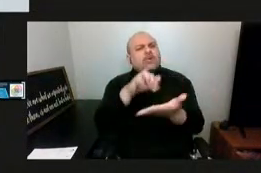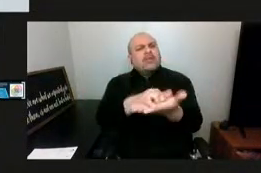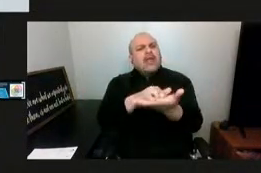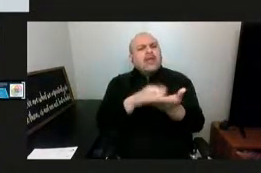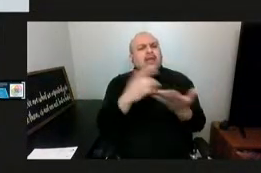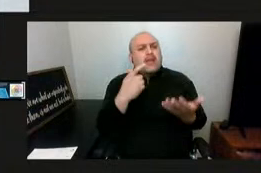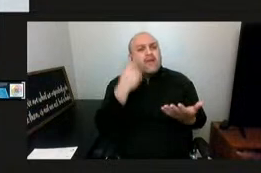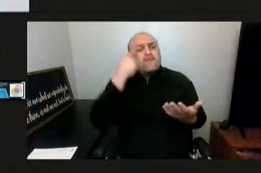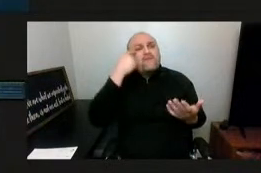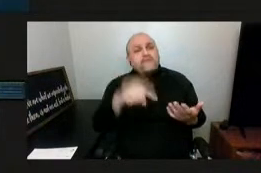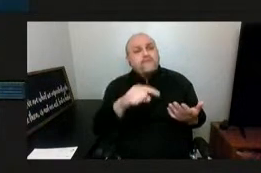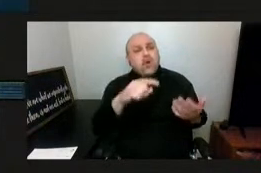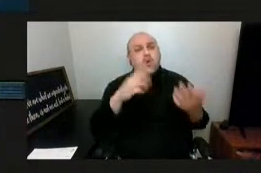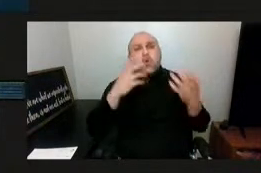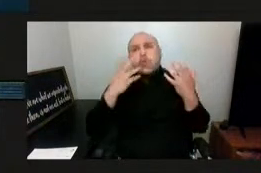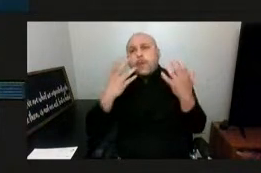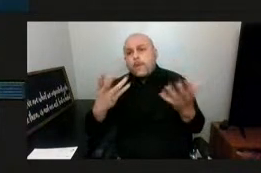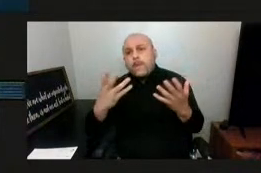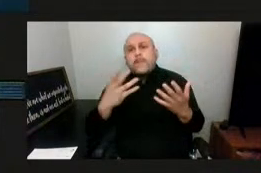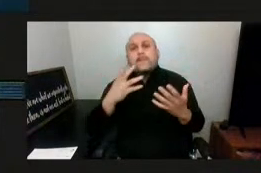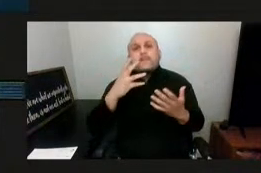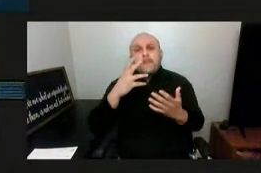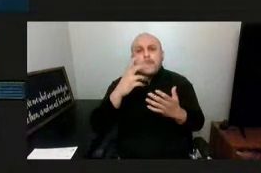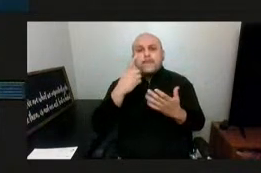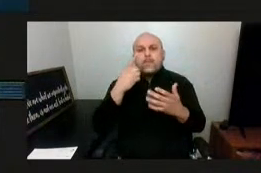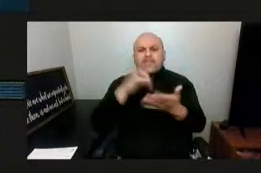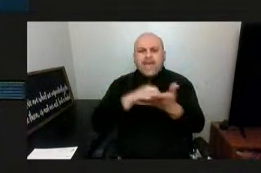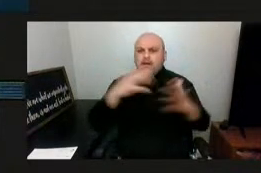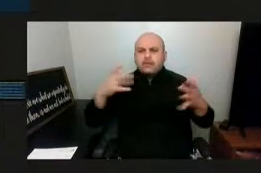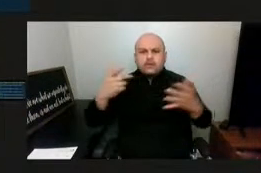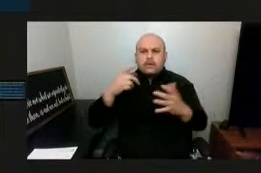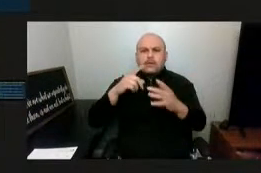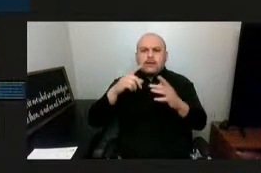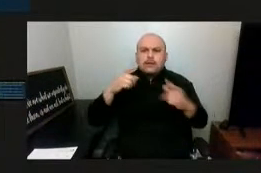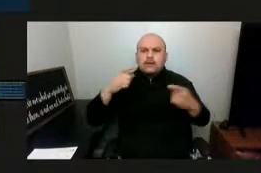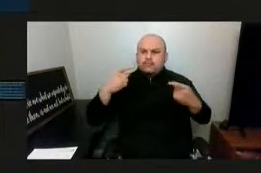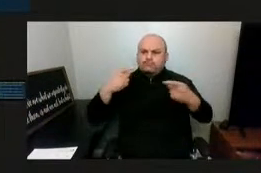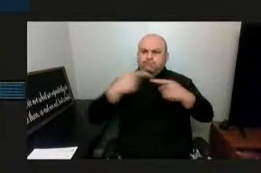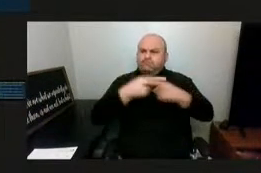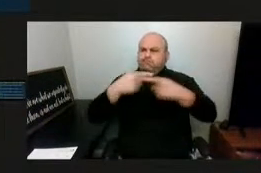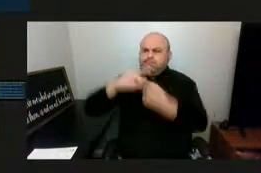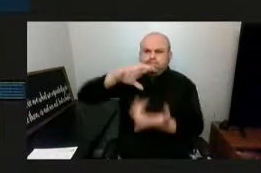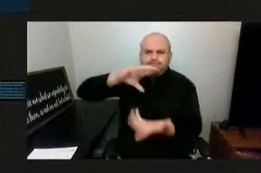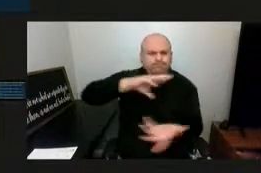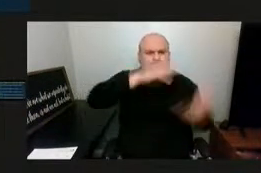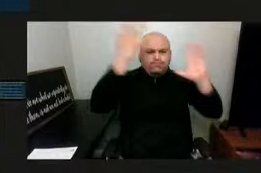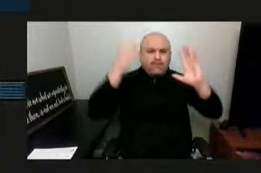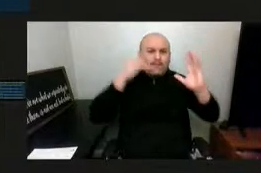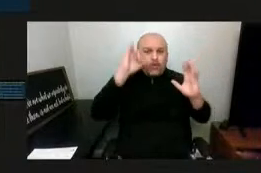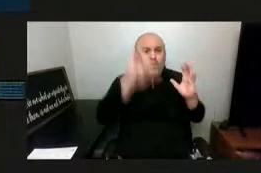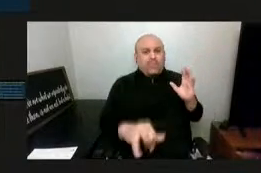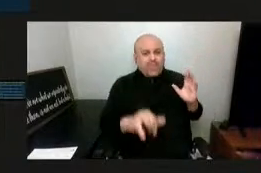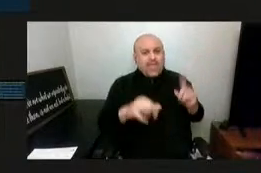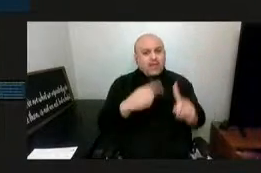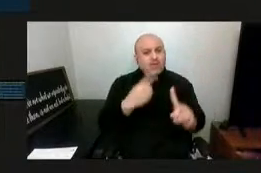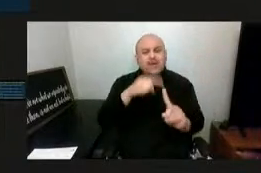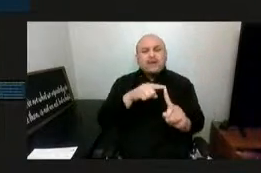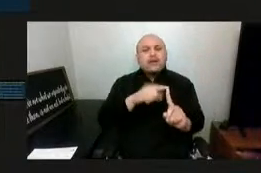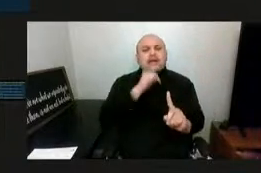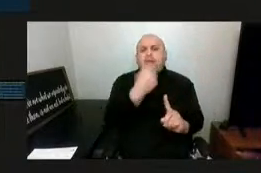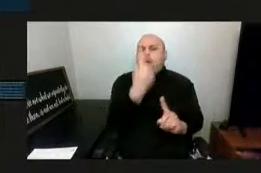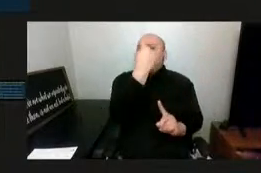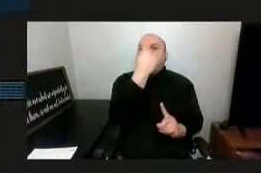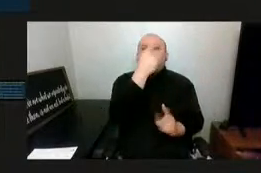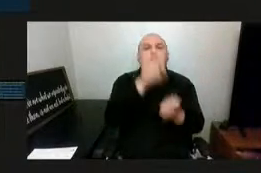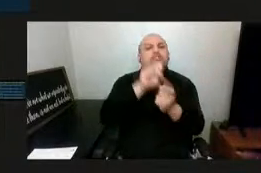for the intersectionality of COVID and racial trauma, it is not a one-shot deal. In fact, it's something